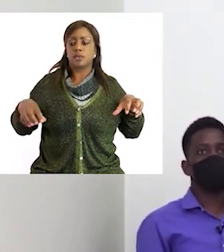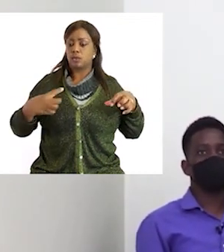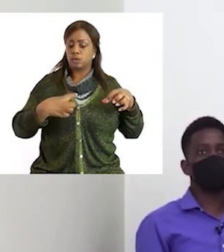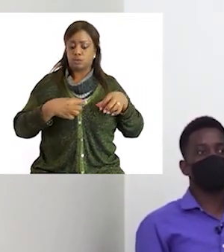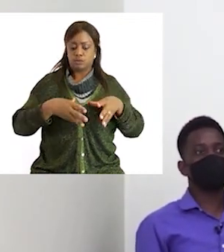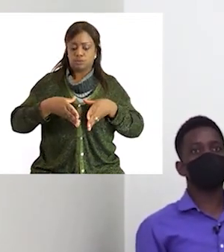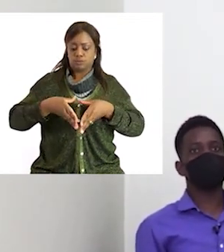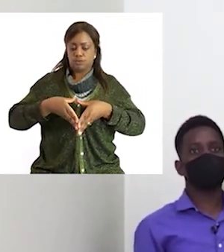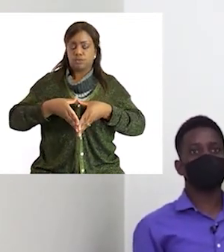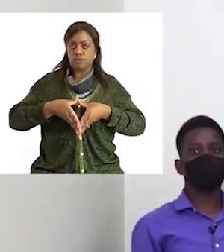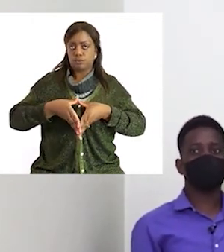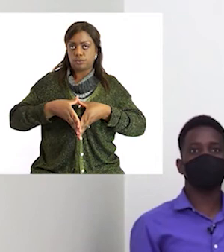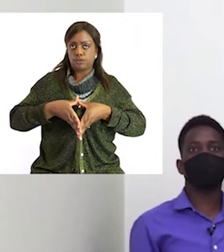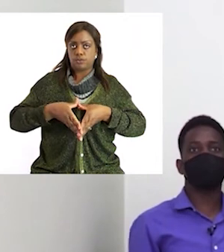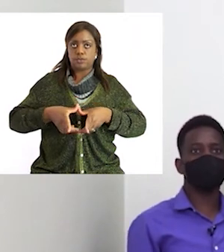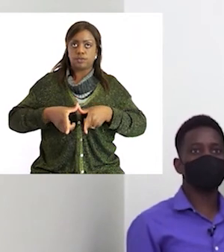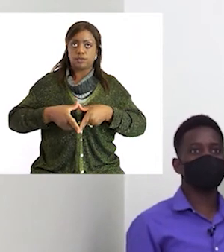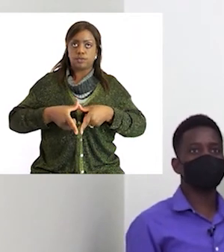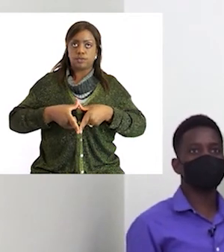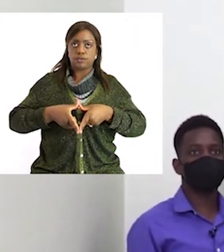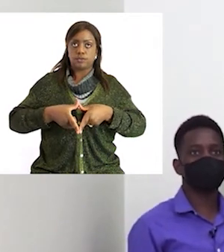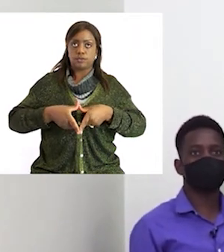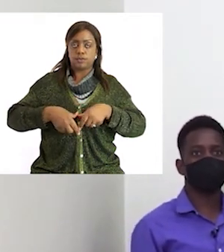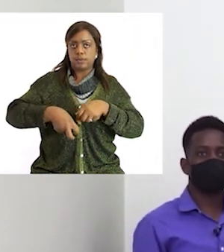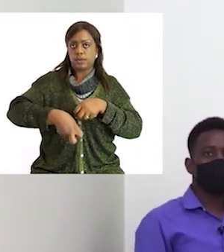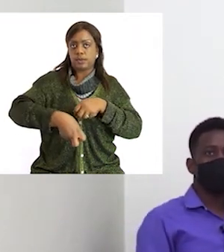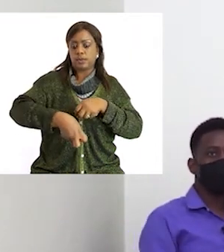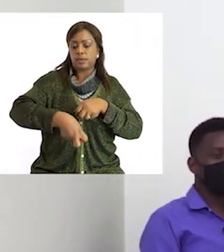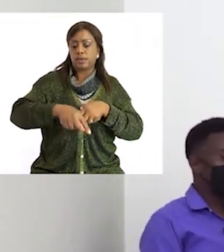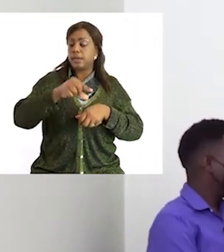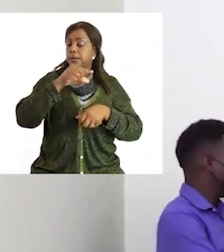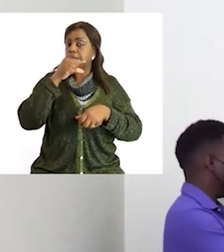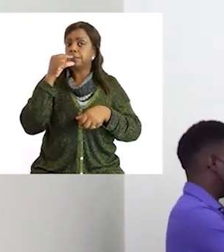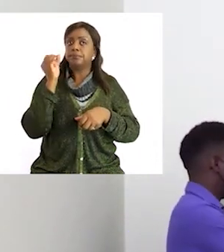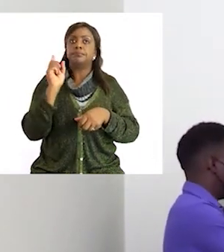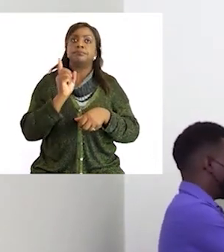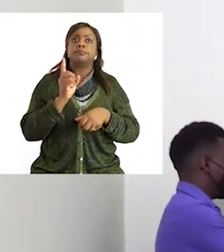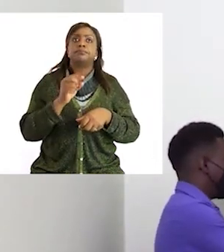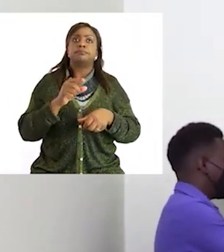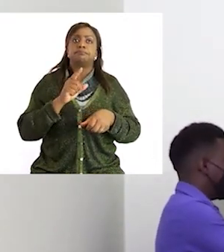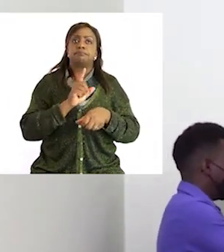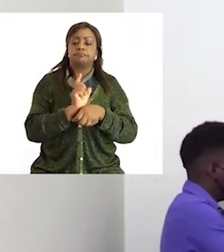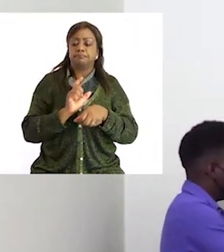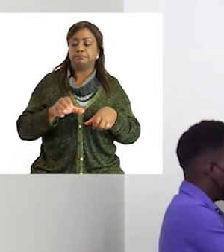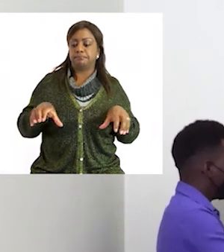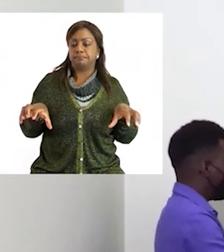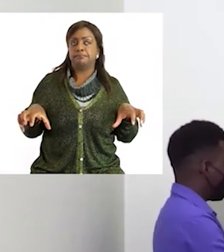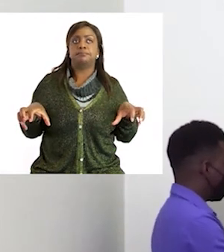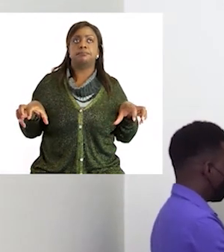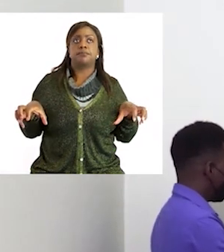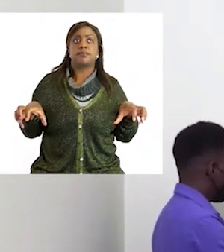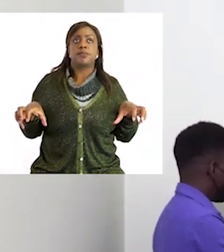afterwards, that is when we will look at the role of these structures. The first one that we have on my